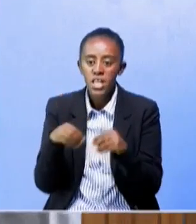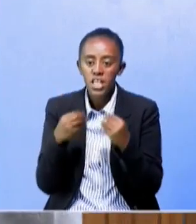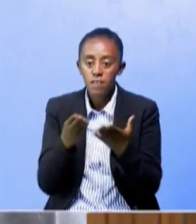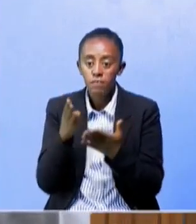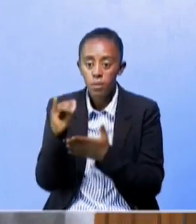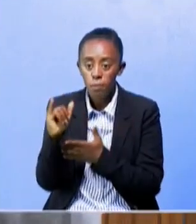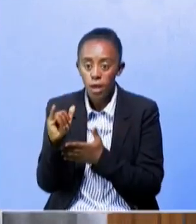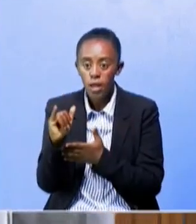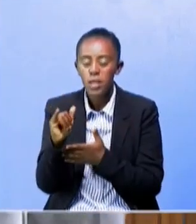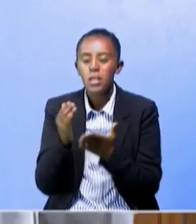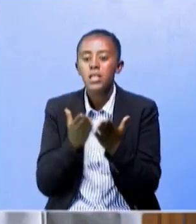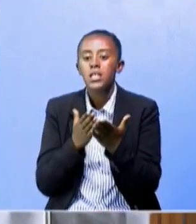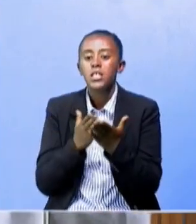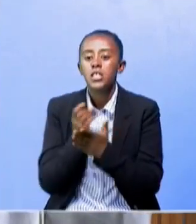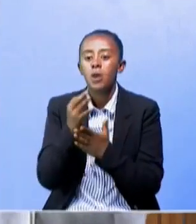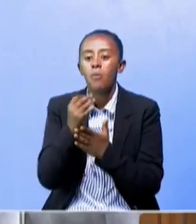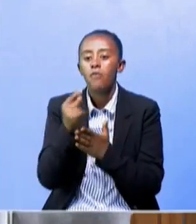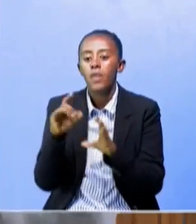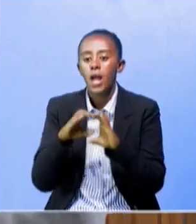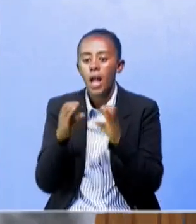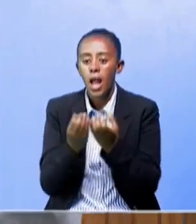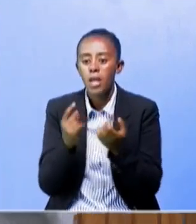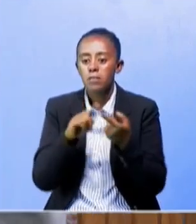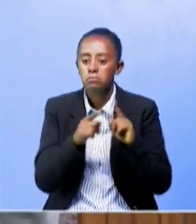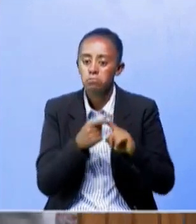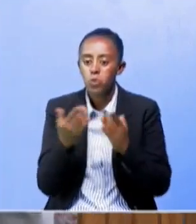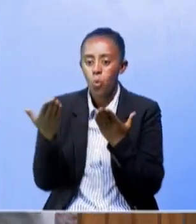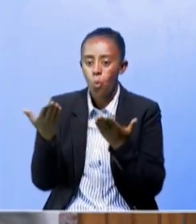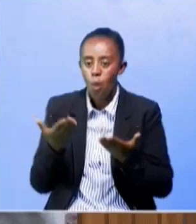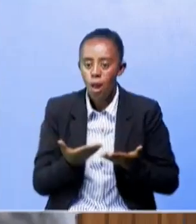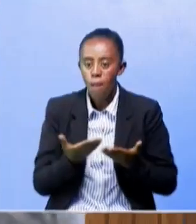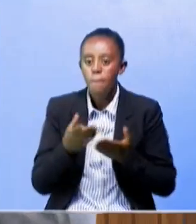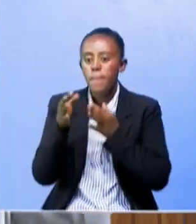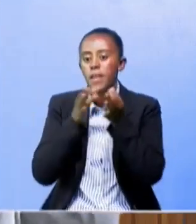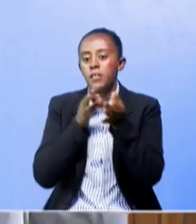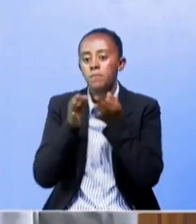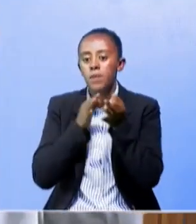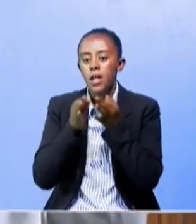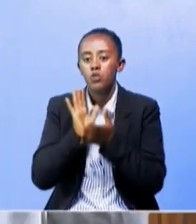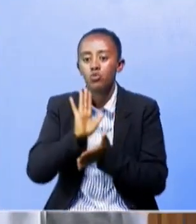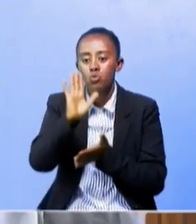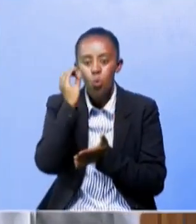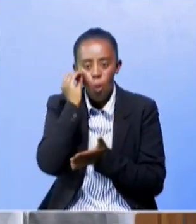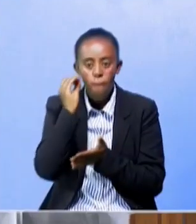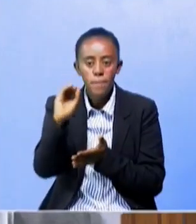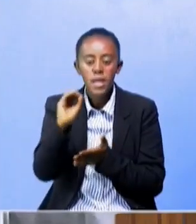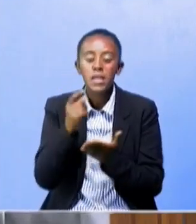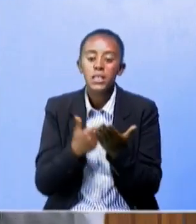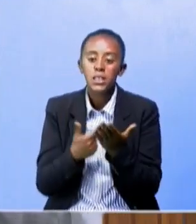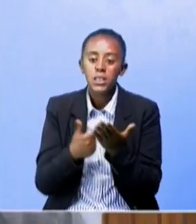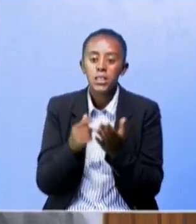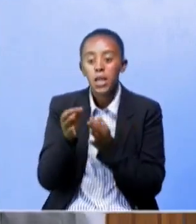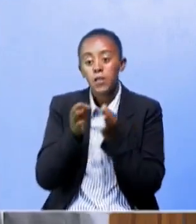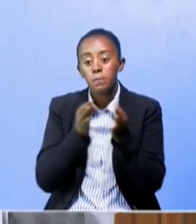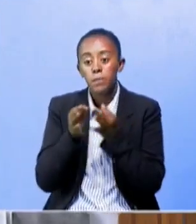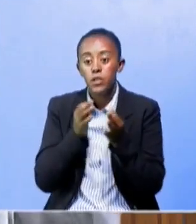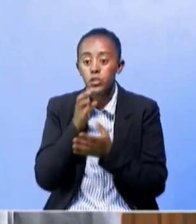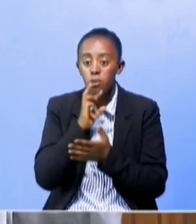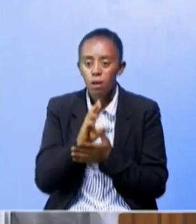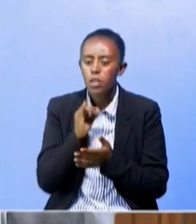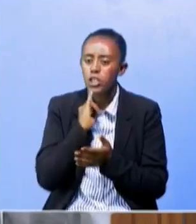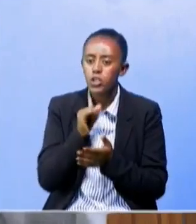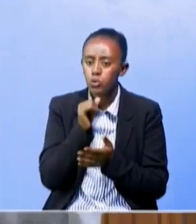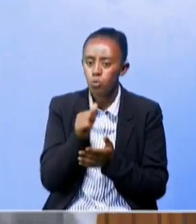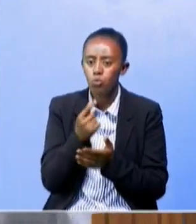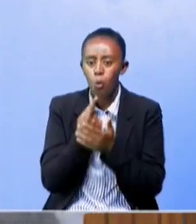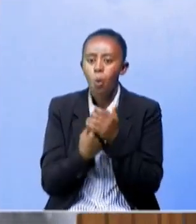by some of your classmates, and then you are welcome to express your opinions. These opinions or expressions it's not